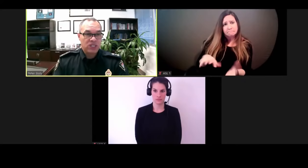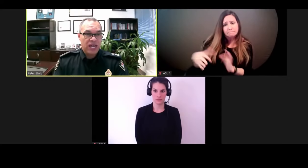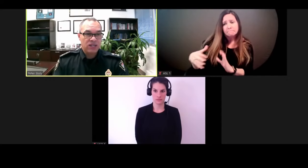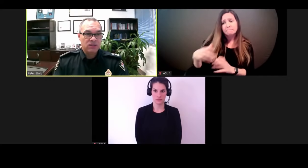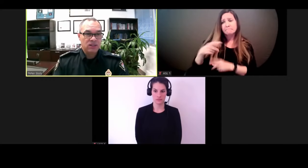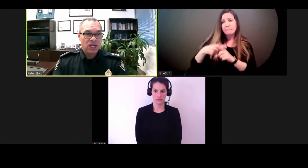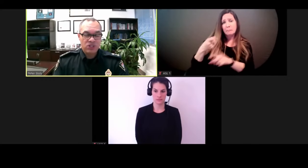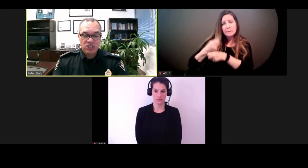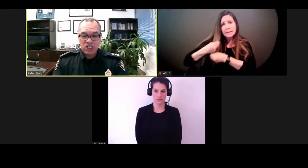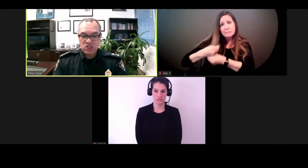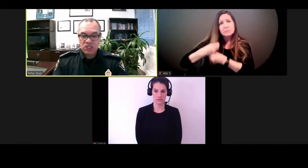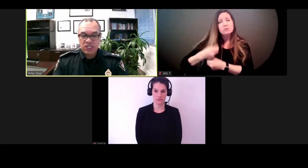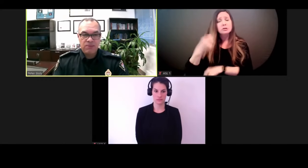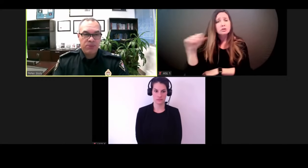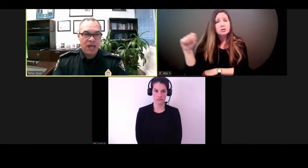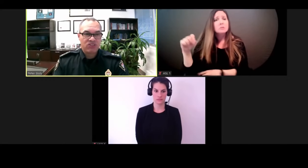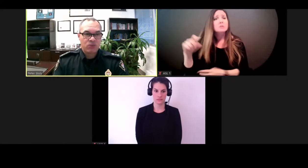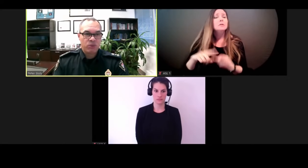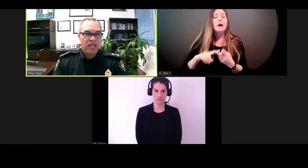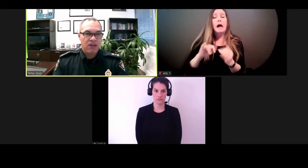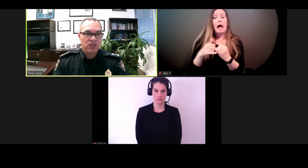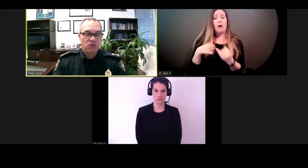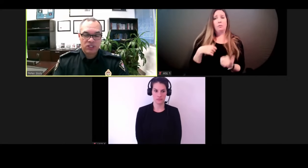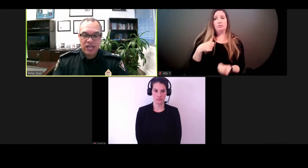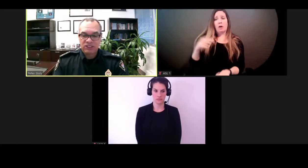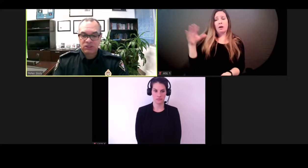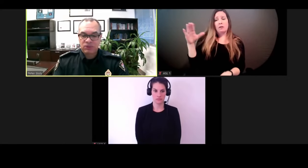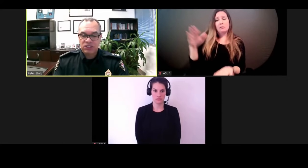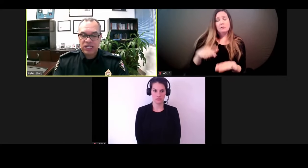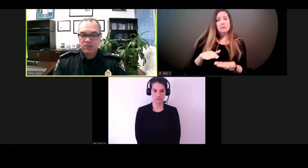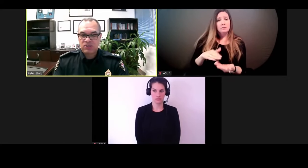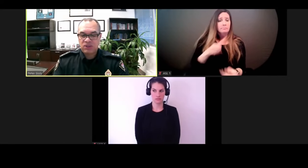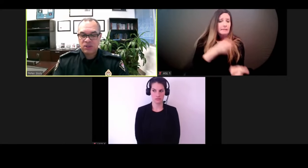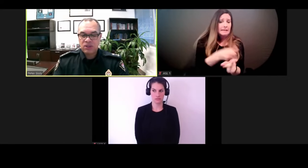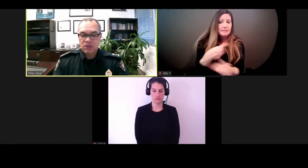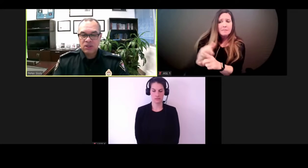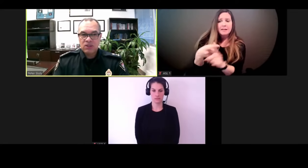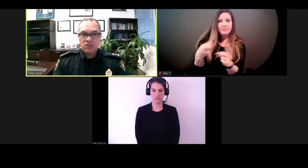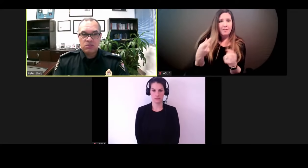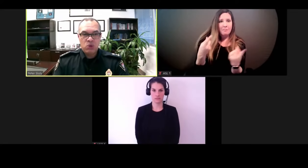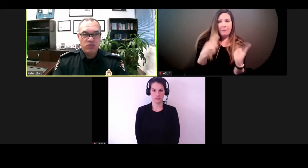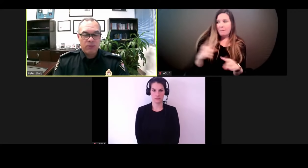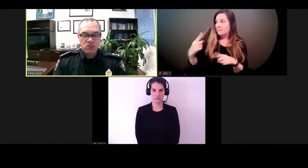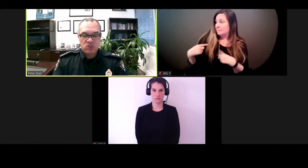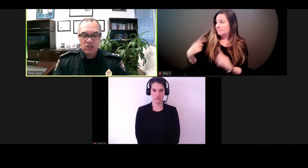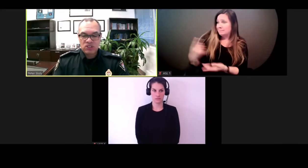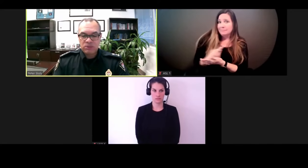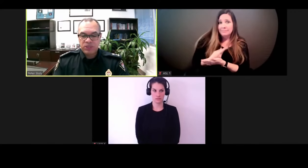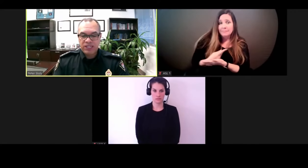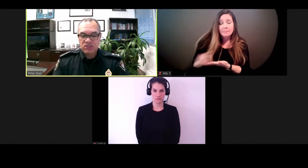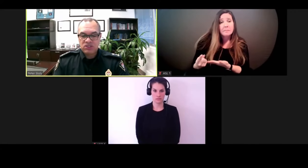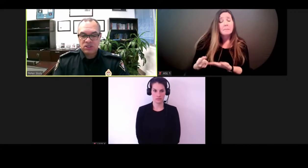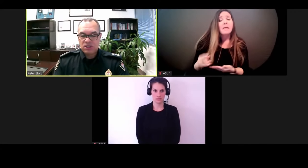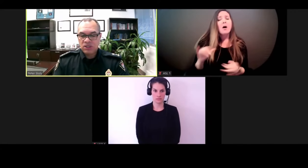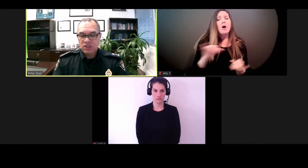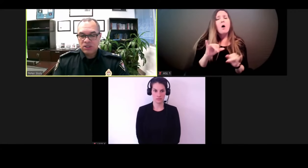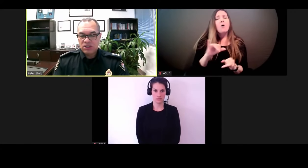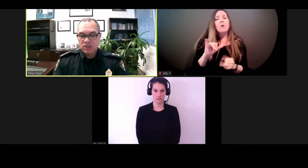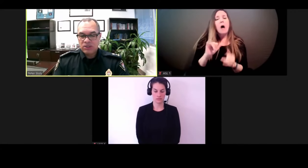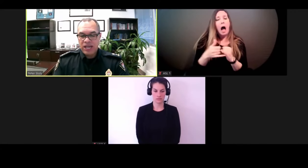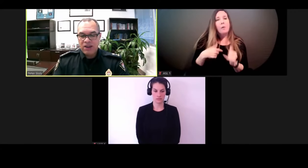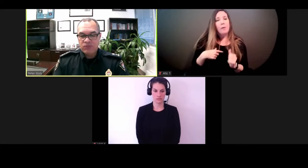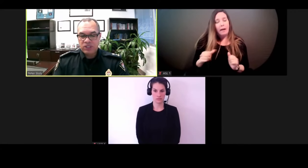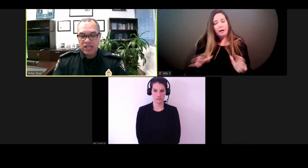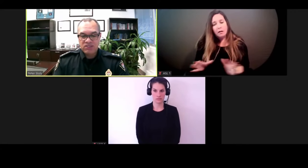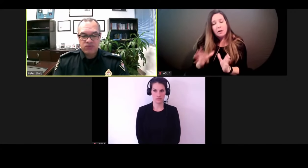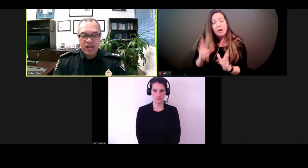best we can a reduction in the impacts that we've been having over the last several days, to move demonstrators into places